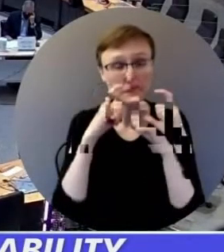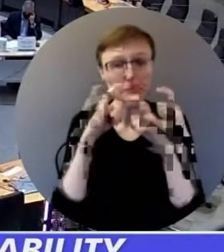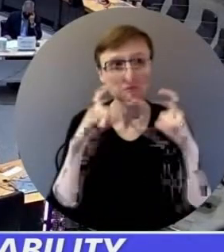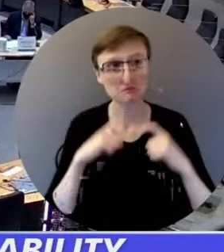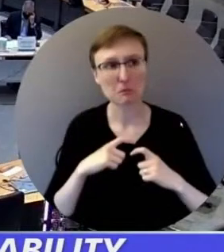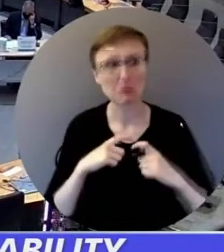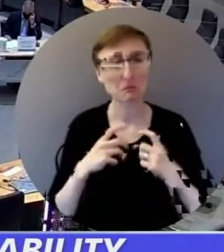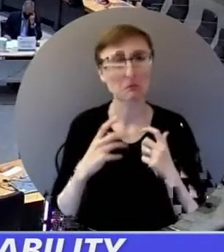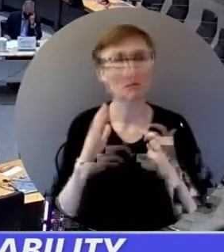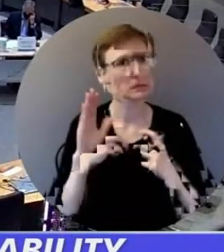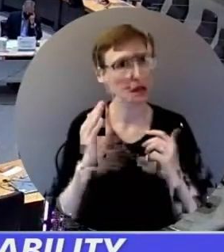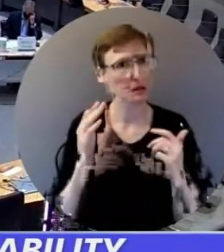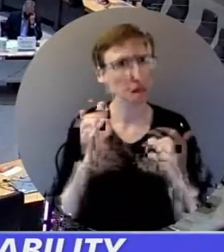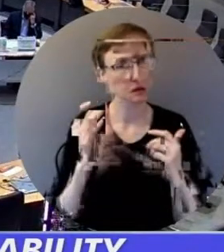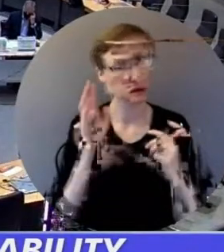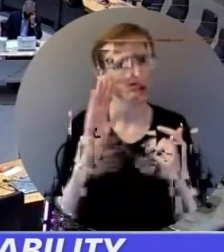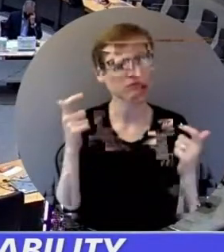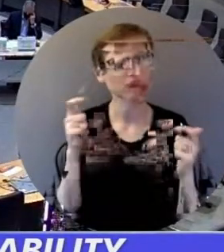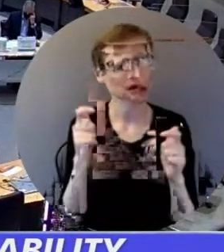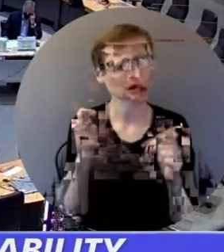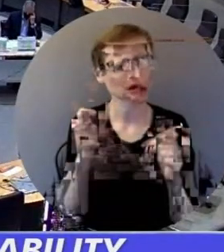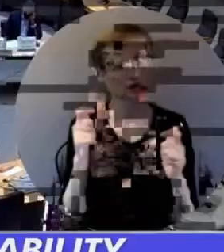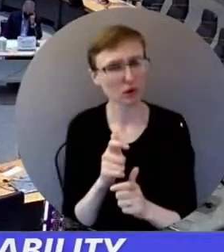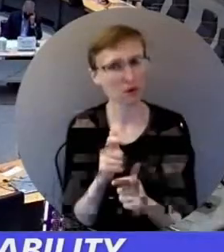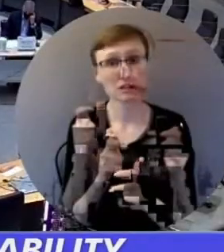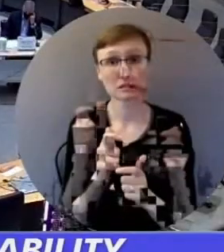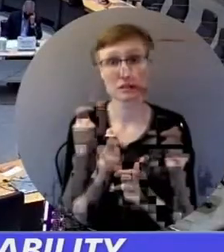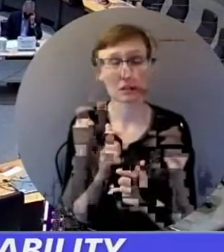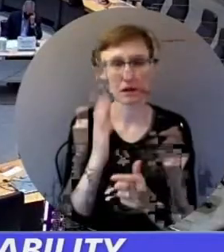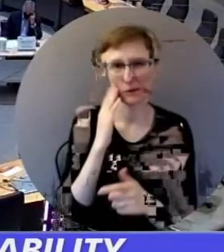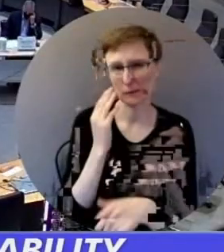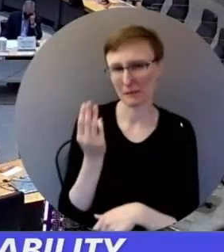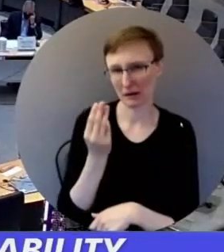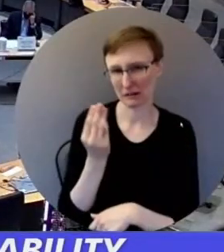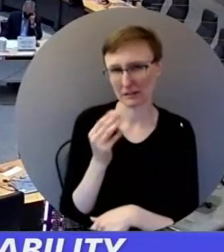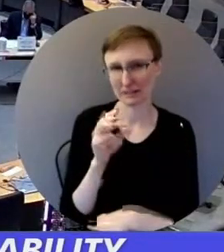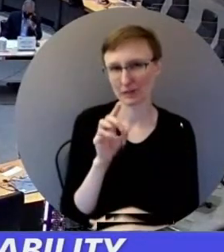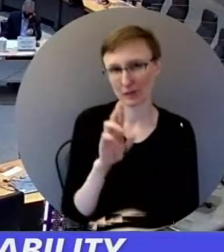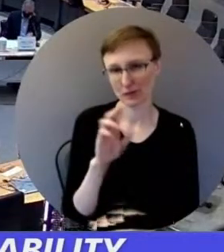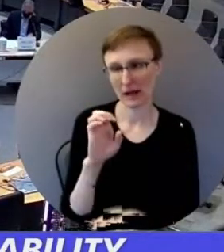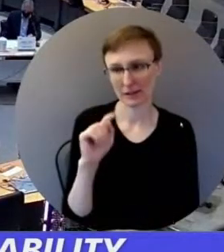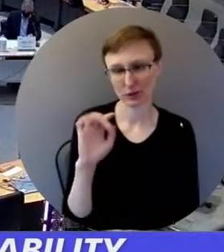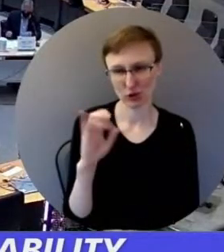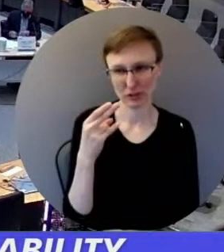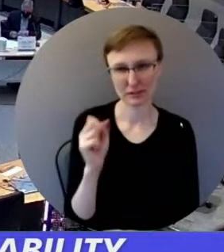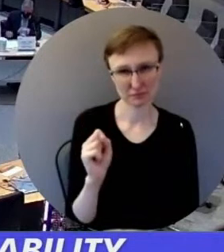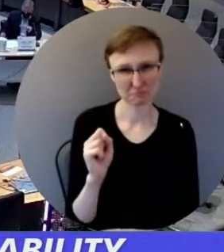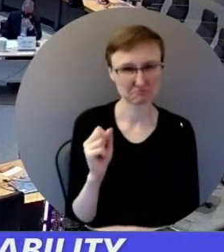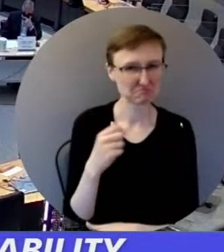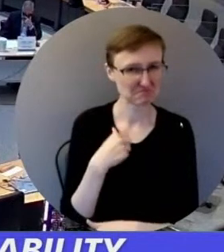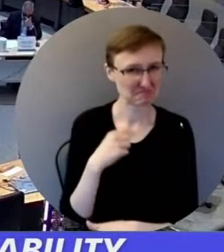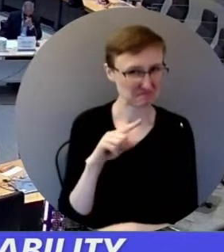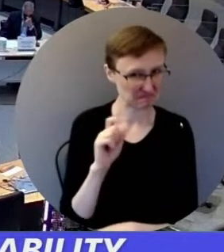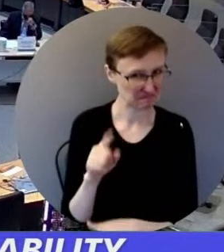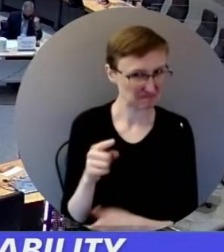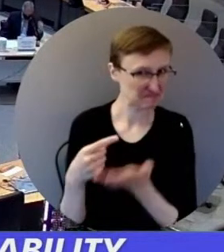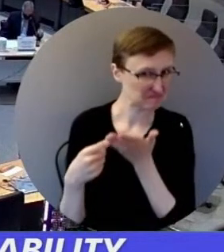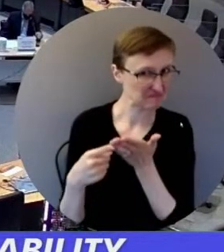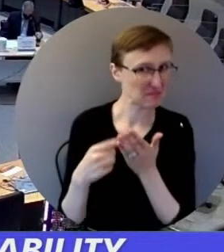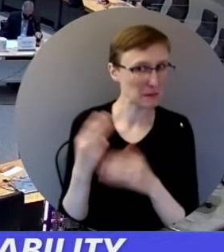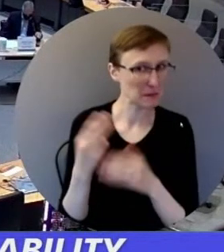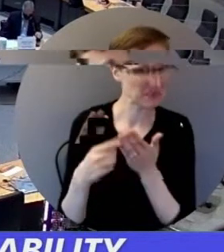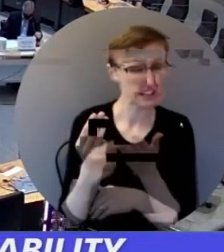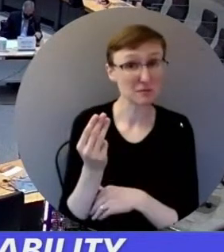you about that on Monday, but I'm wondering if both of you can talk about what you want to